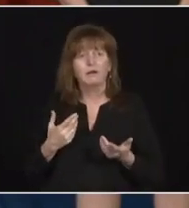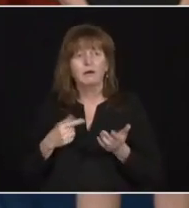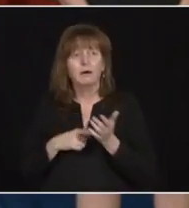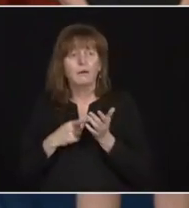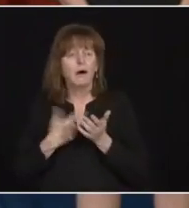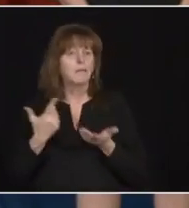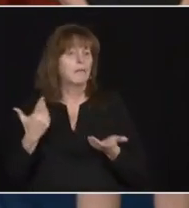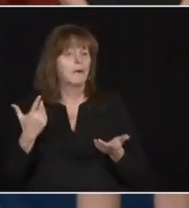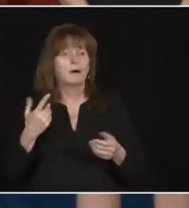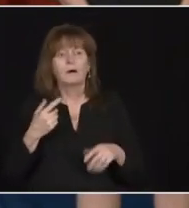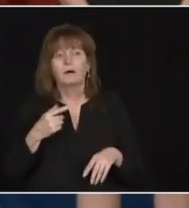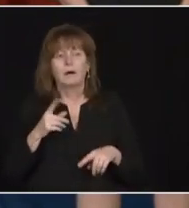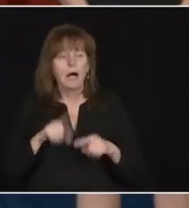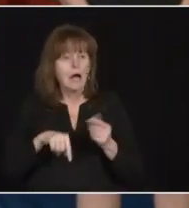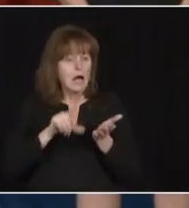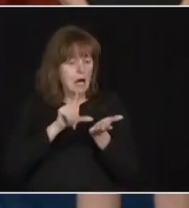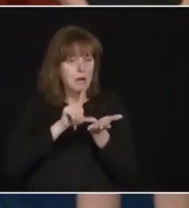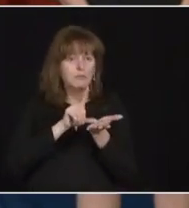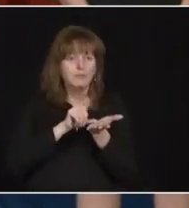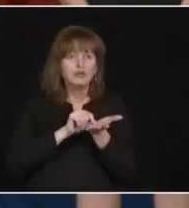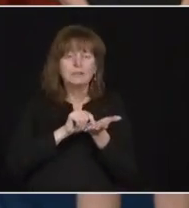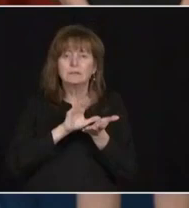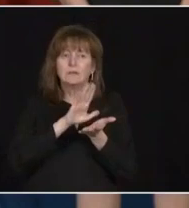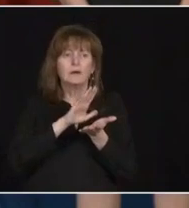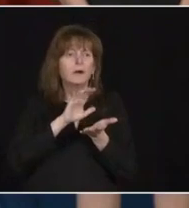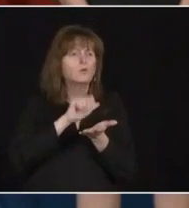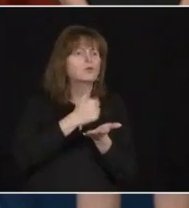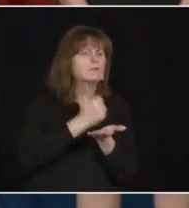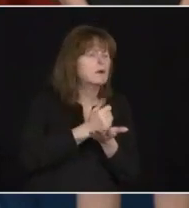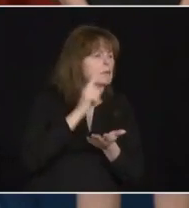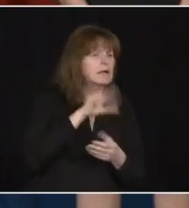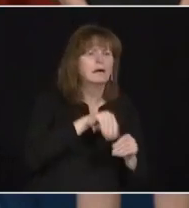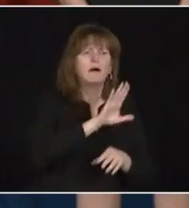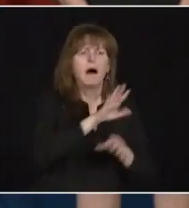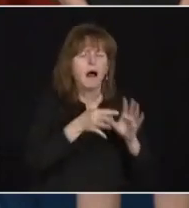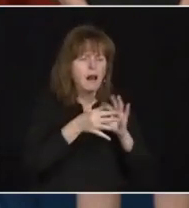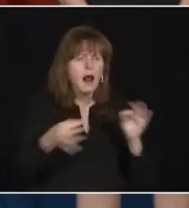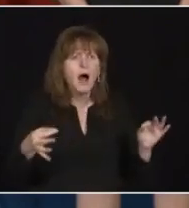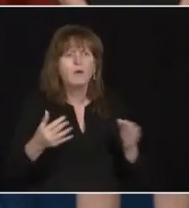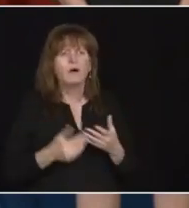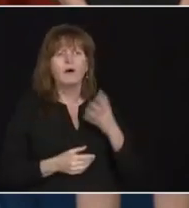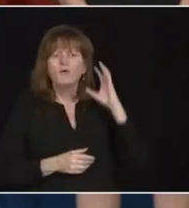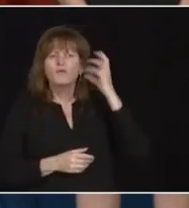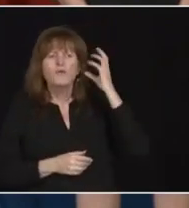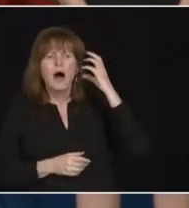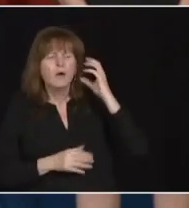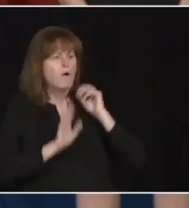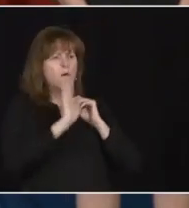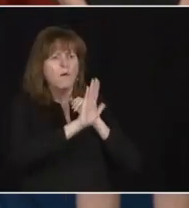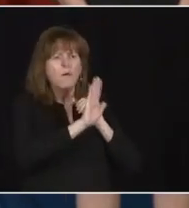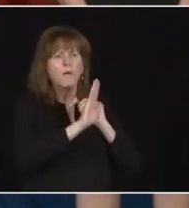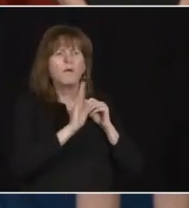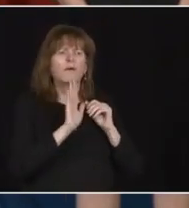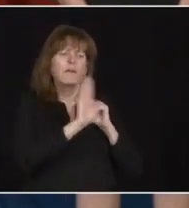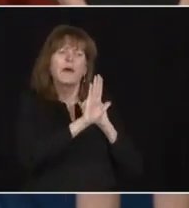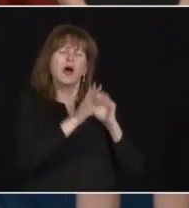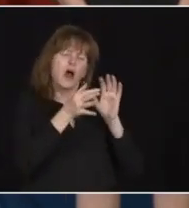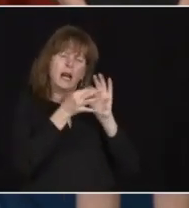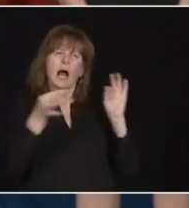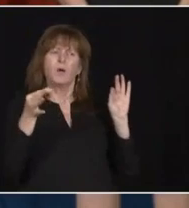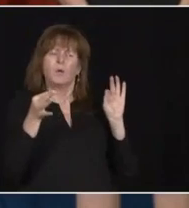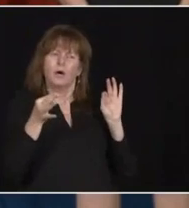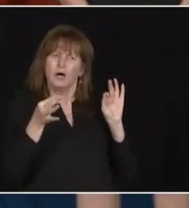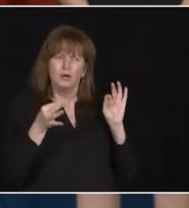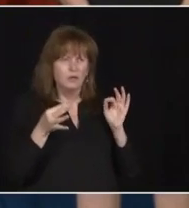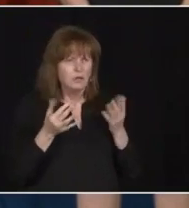able to broadcast their radio shows because they don't have any ad revenue, which is the only source of their income. So having